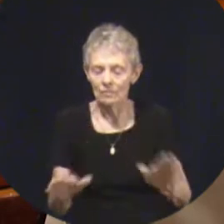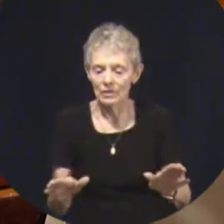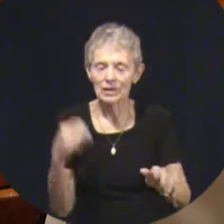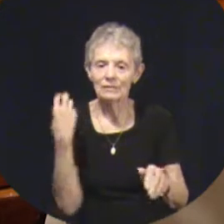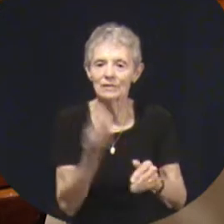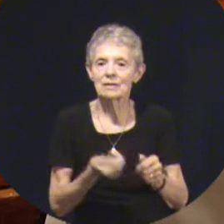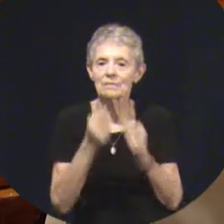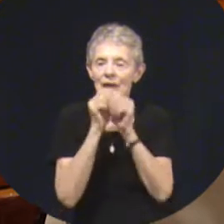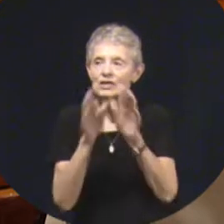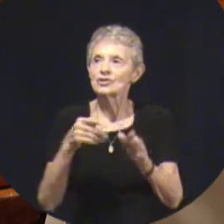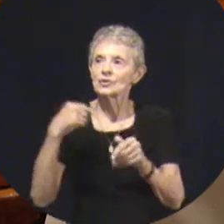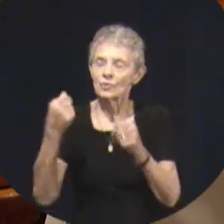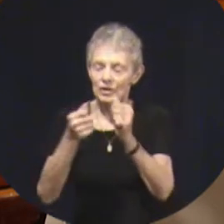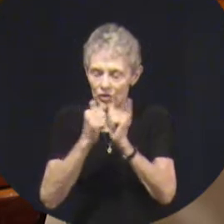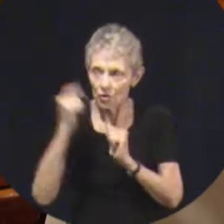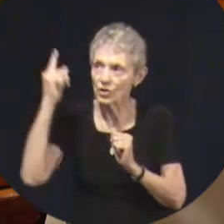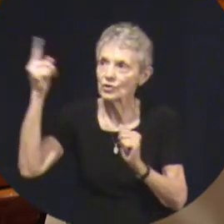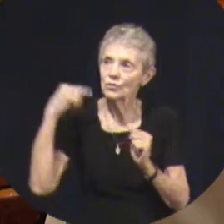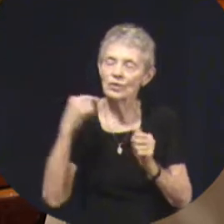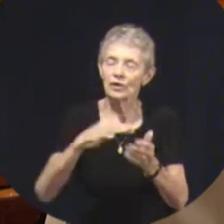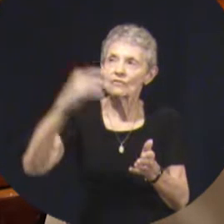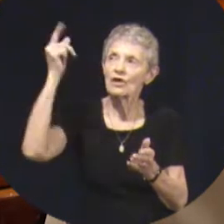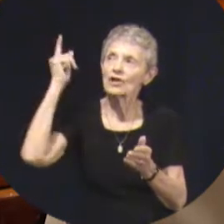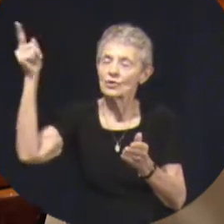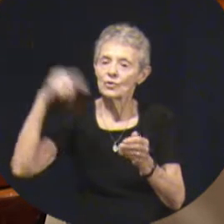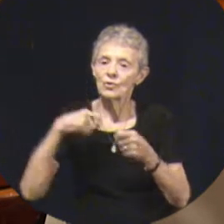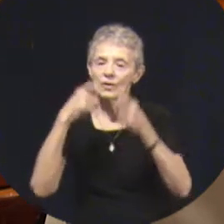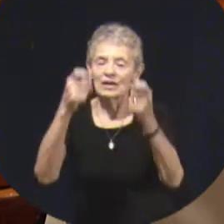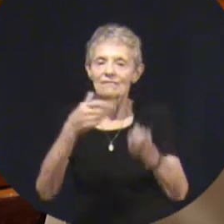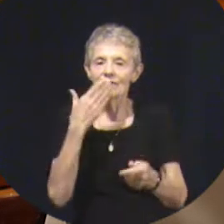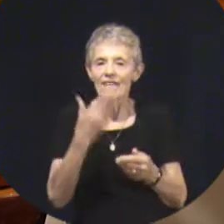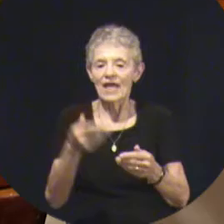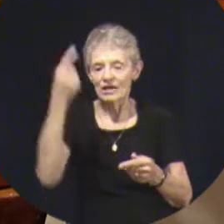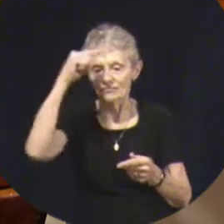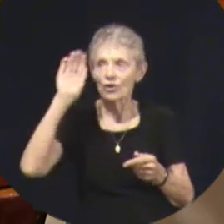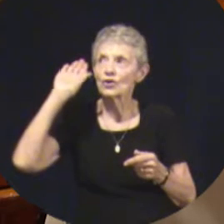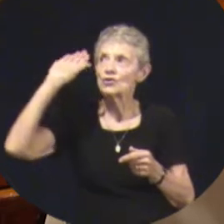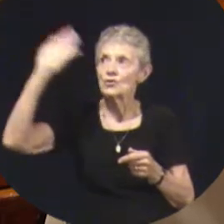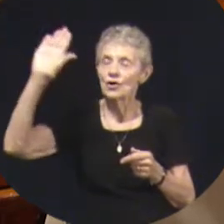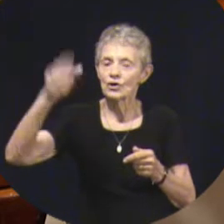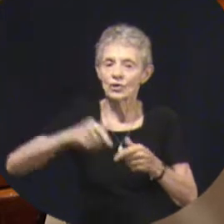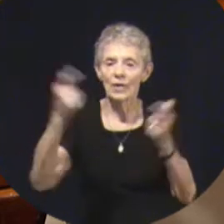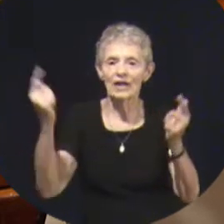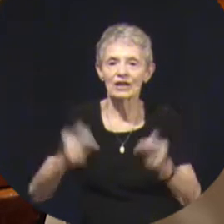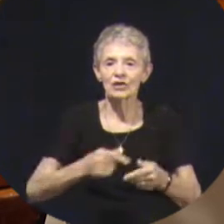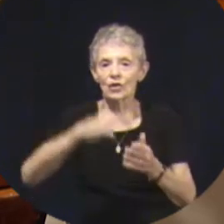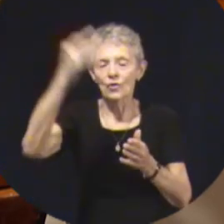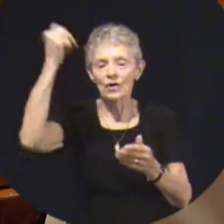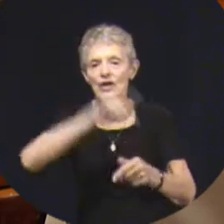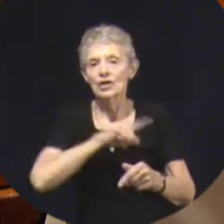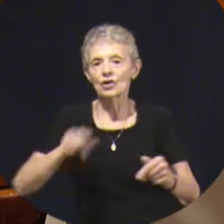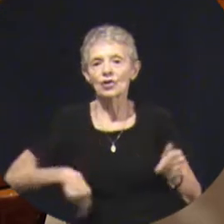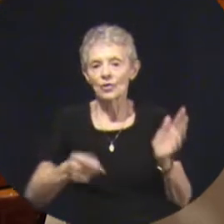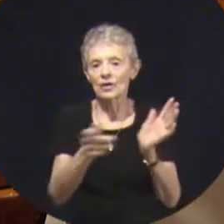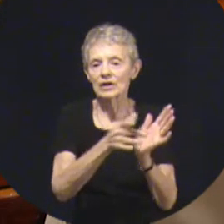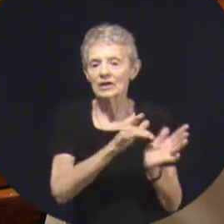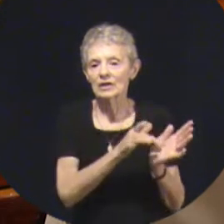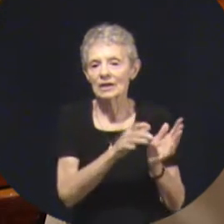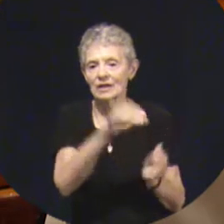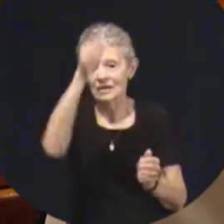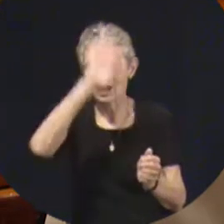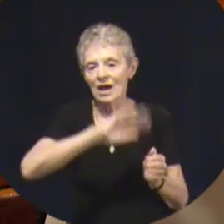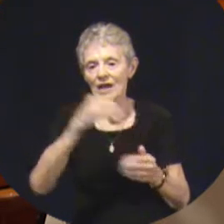you, we glorify you, we give you thanks for your great glory. Lord God, Heavenly King, O